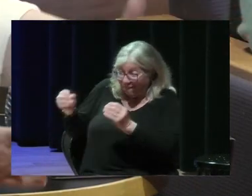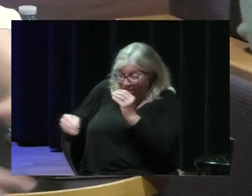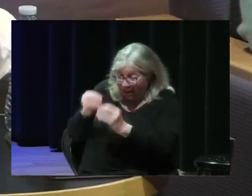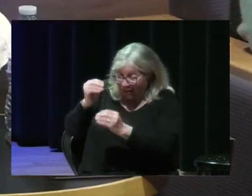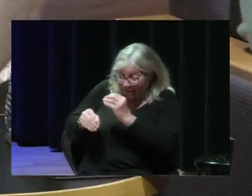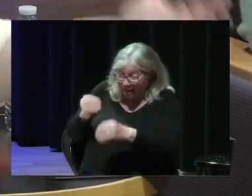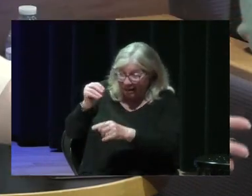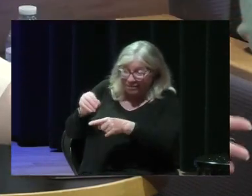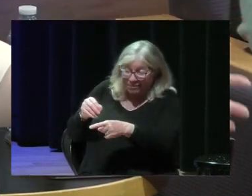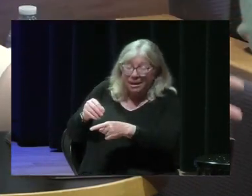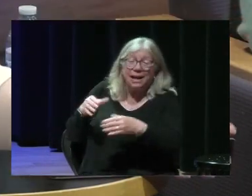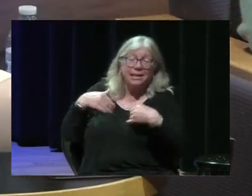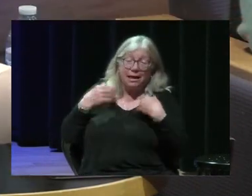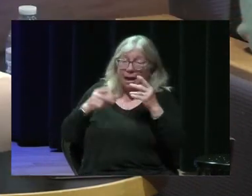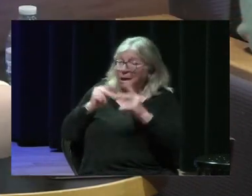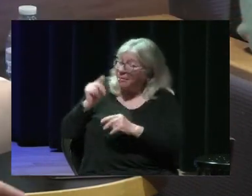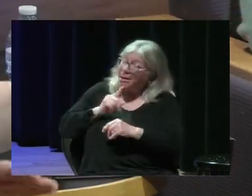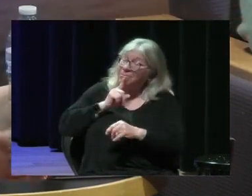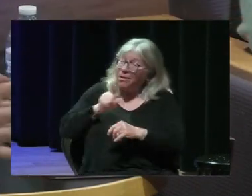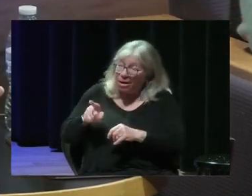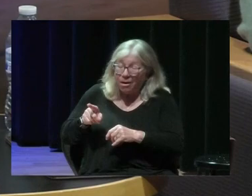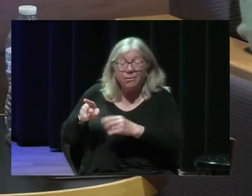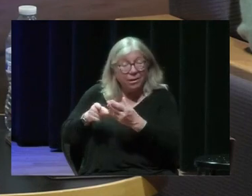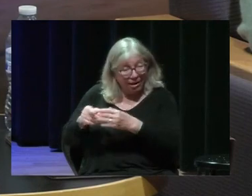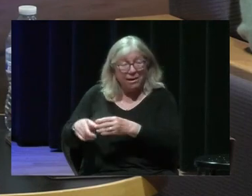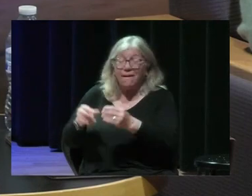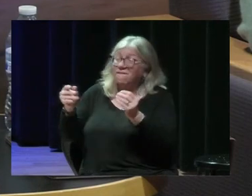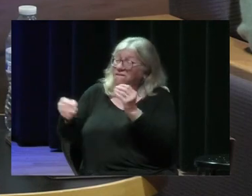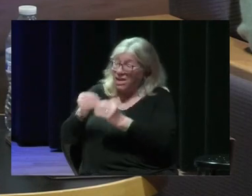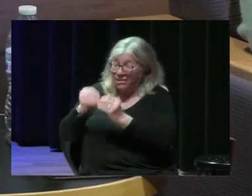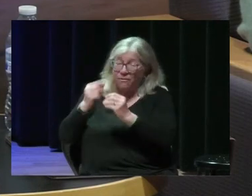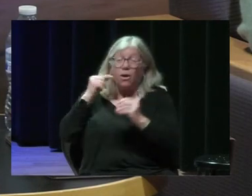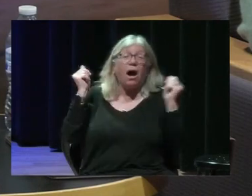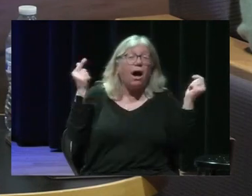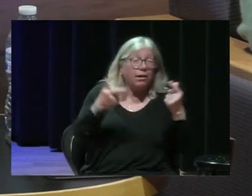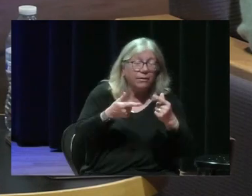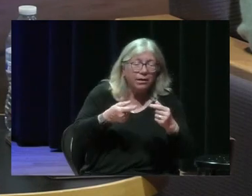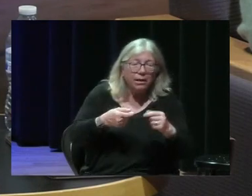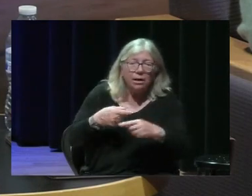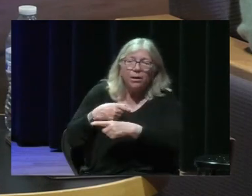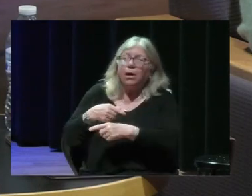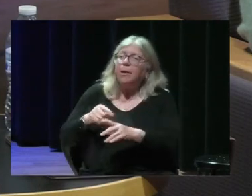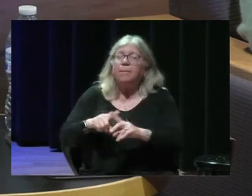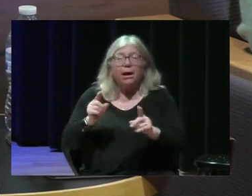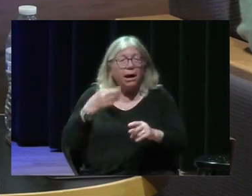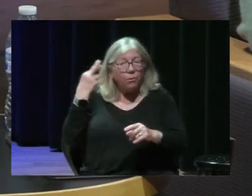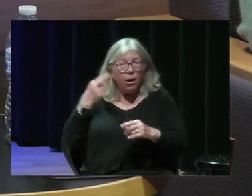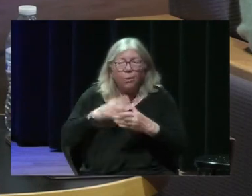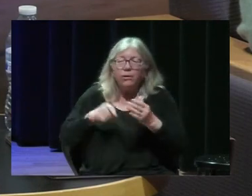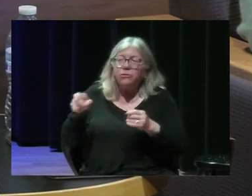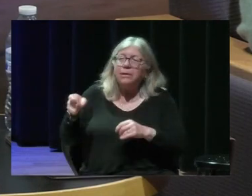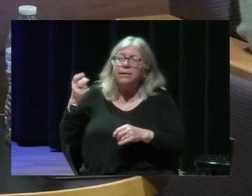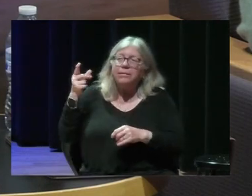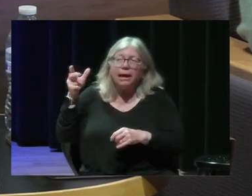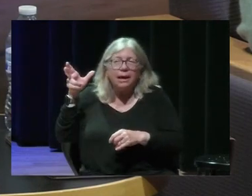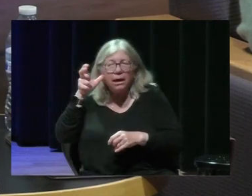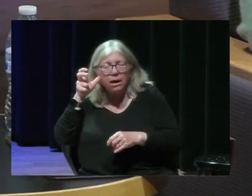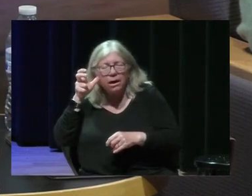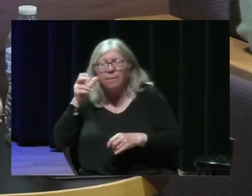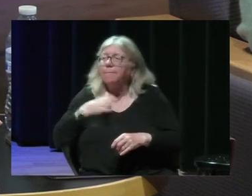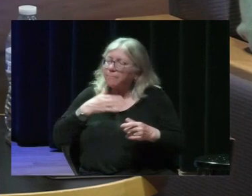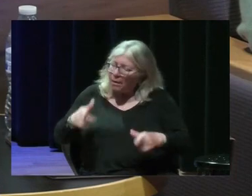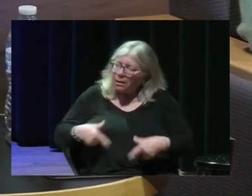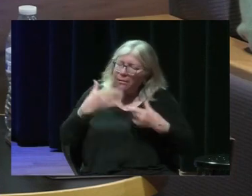can save it. These young people are really gonna get it for all of us. And I've realized what she needs to hear from me is that my life is